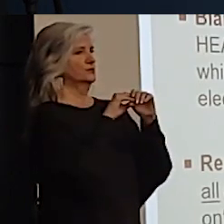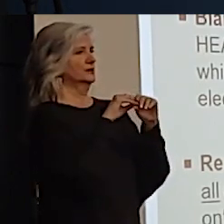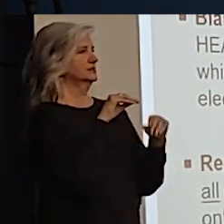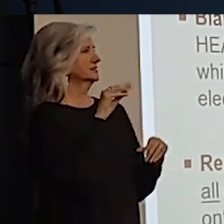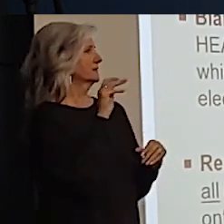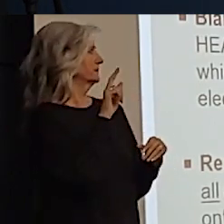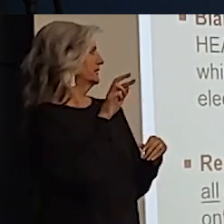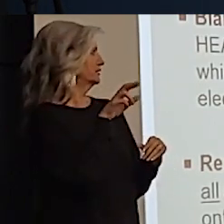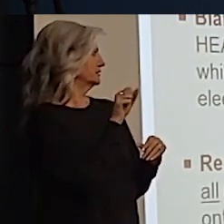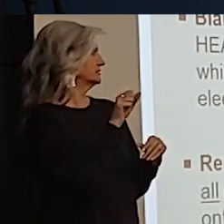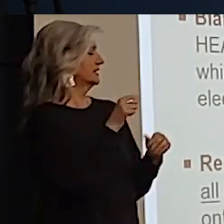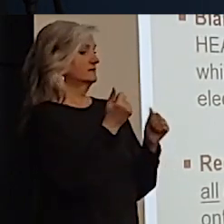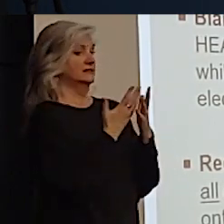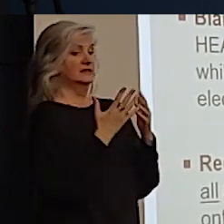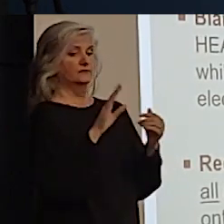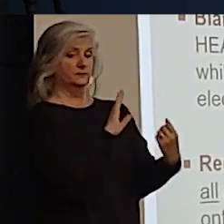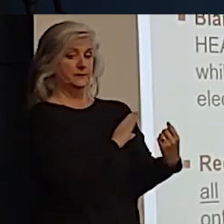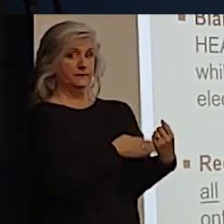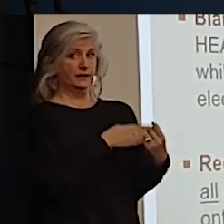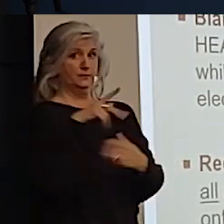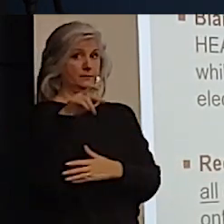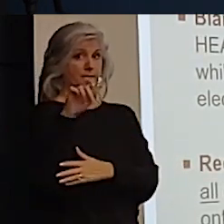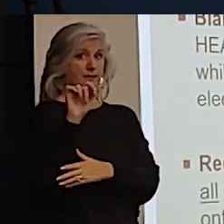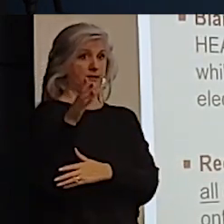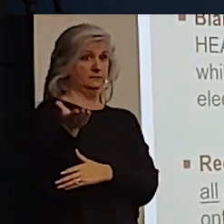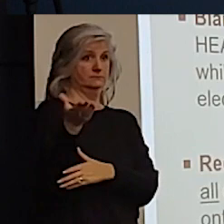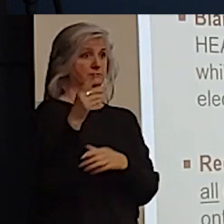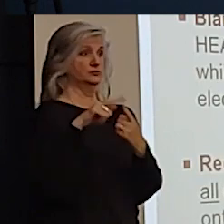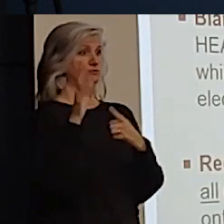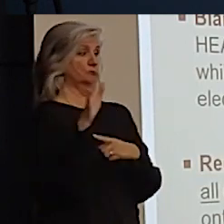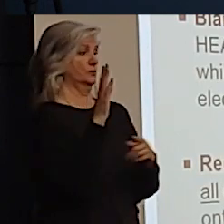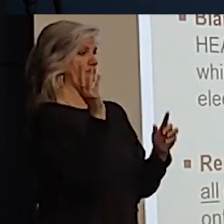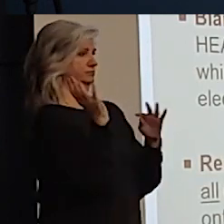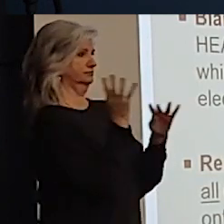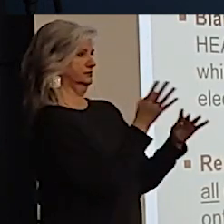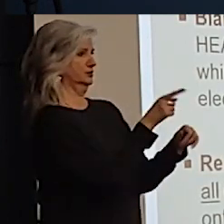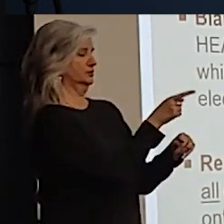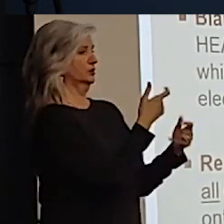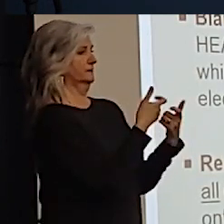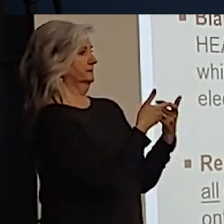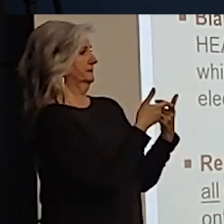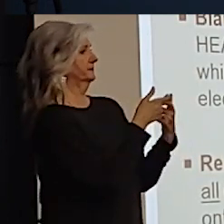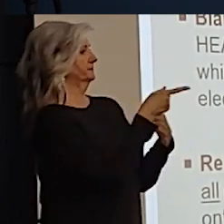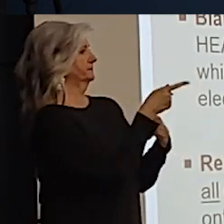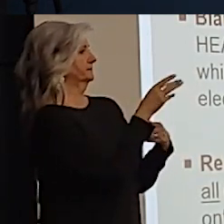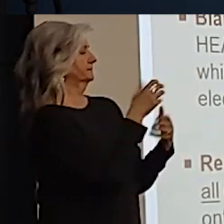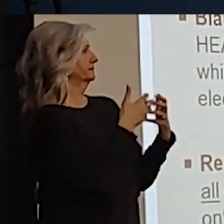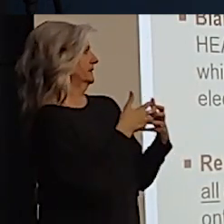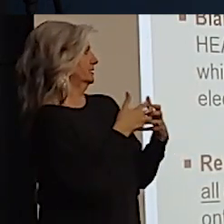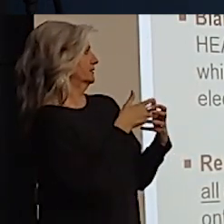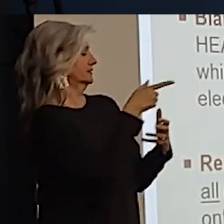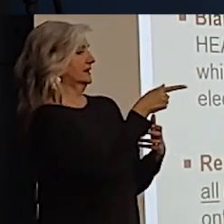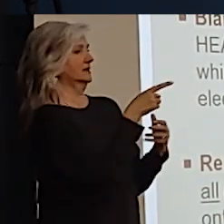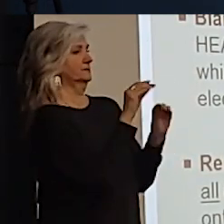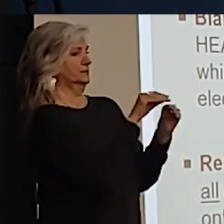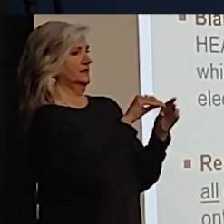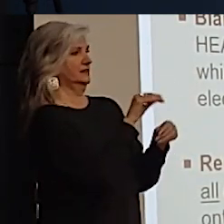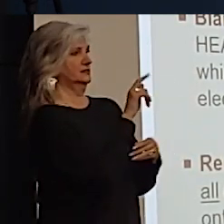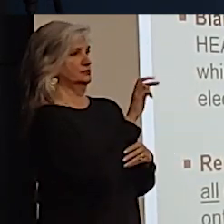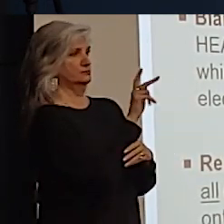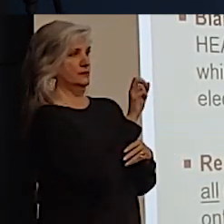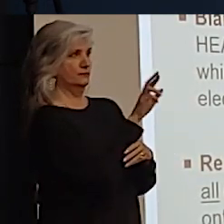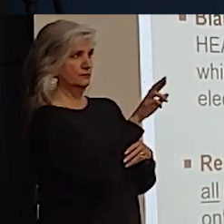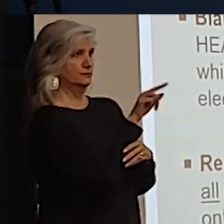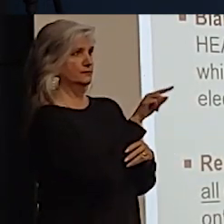Basically, everything from the power plant to your meter, utility companies can put in this tracker. And just quickly on that